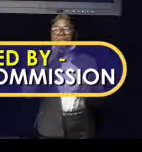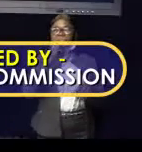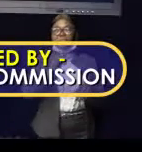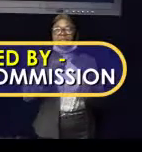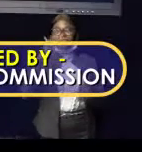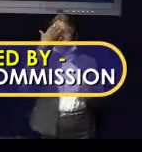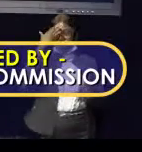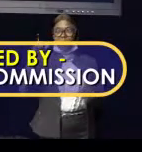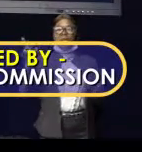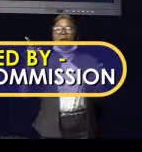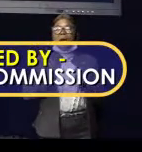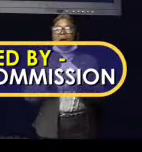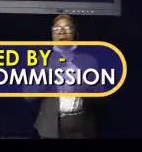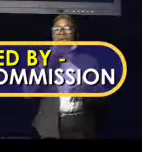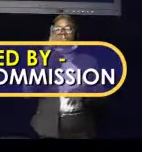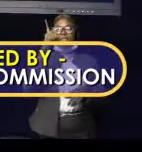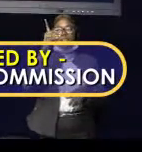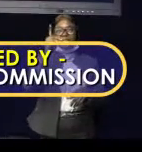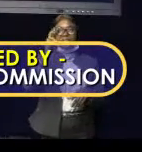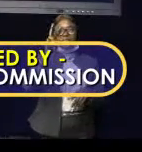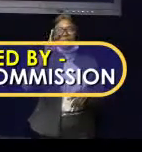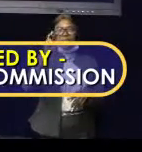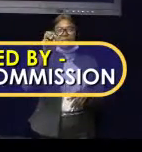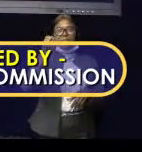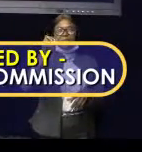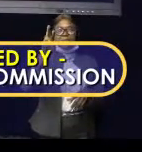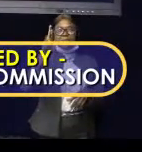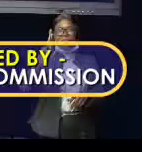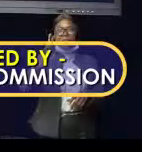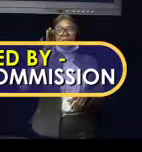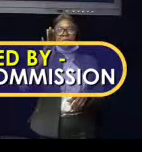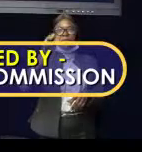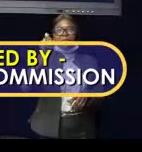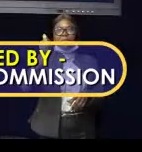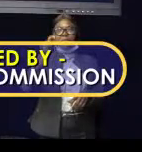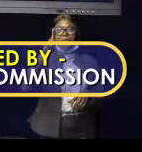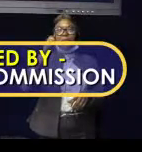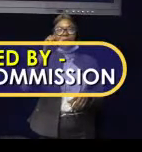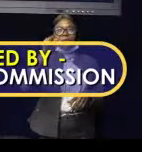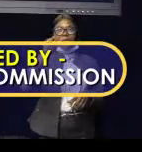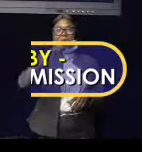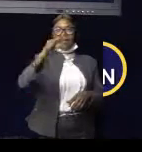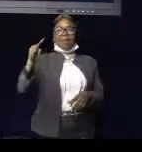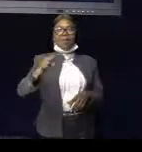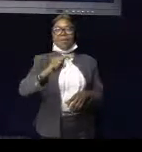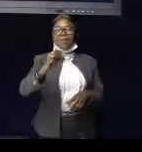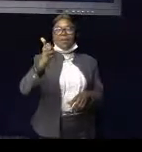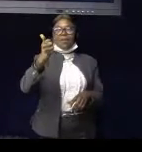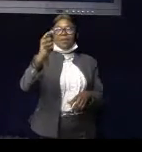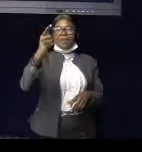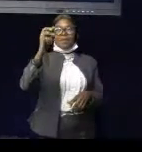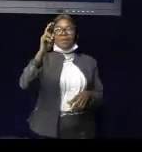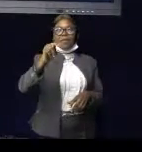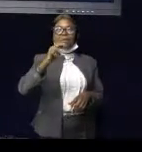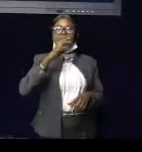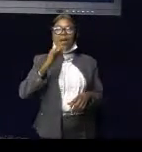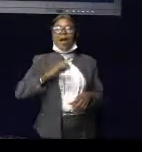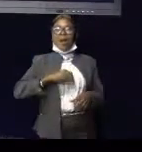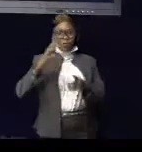deverbalization. That looks like a very big grammar. You can pronounce it. I trust you.